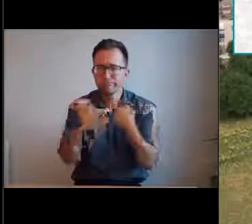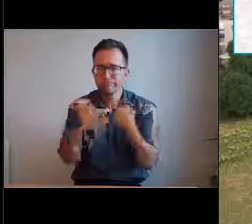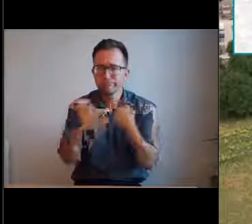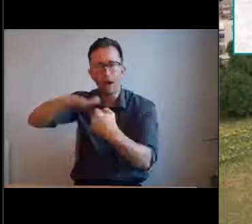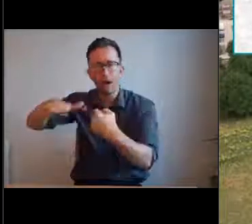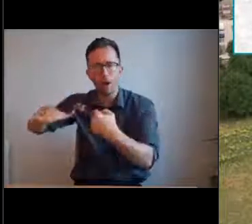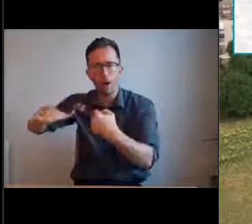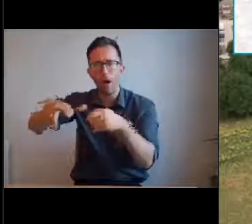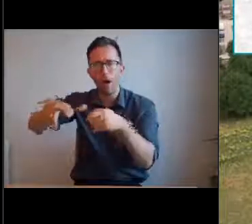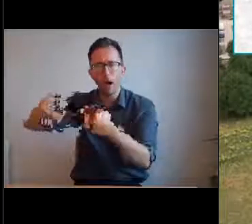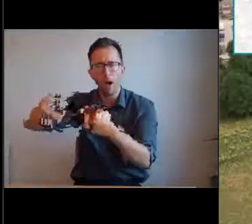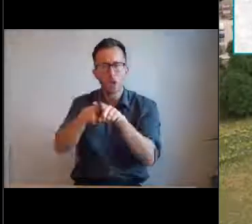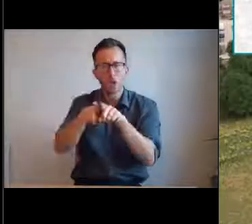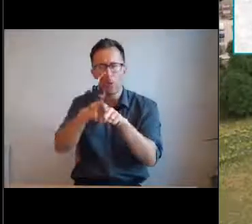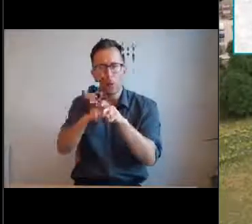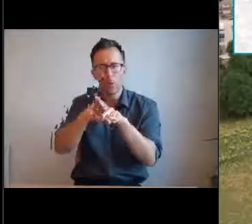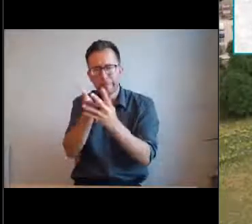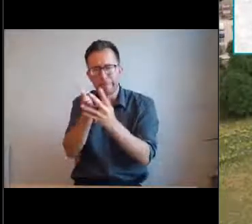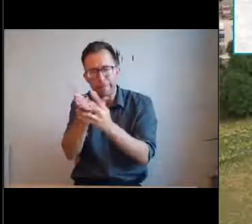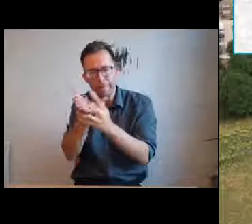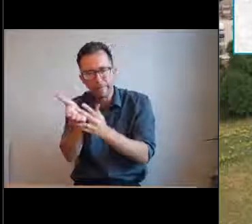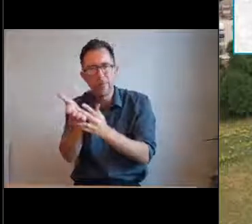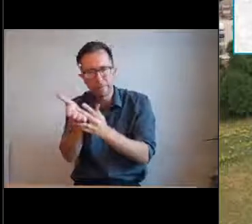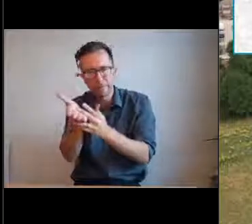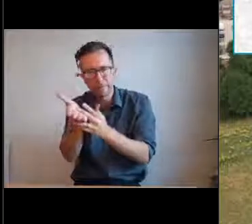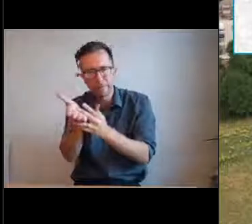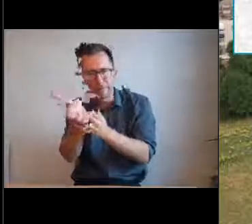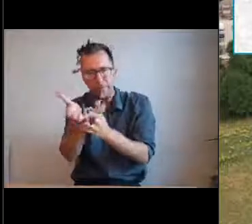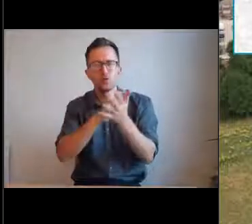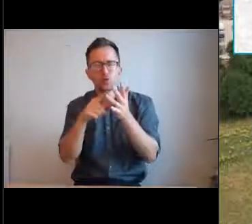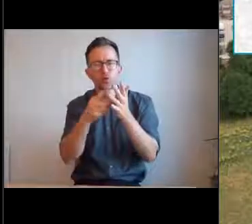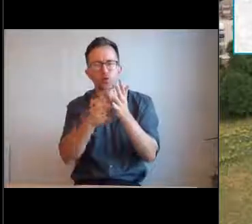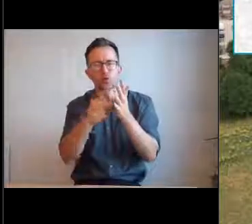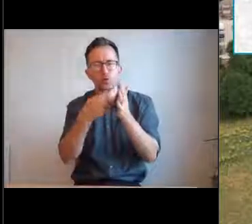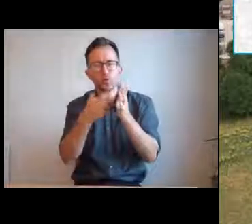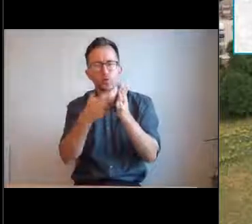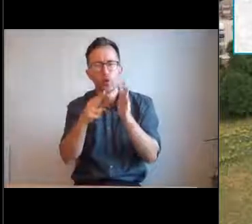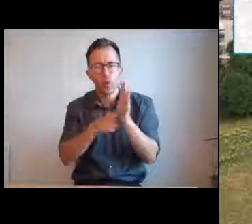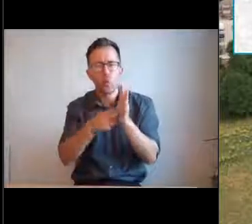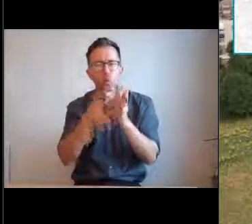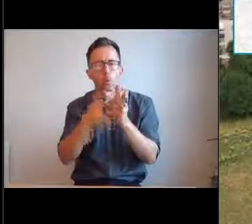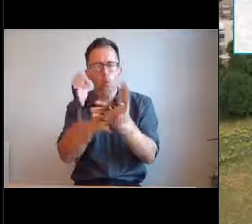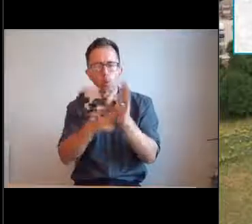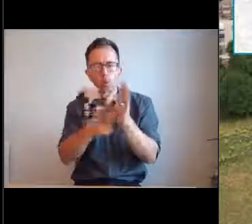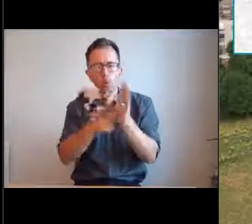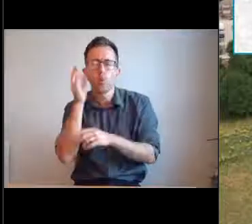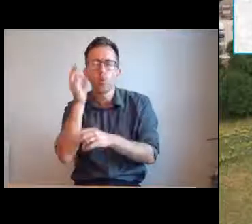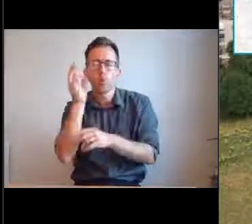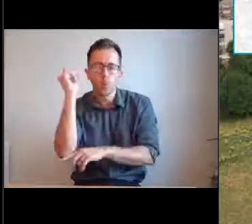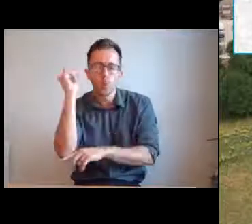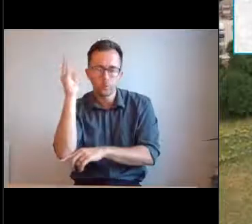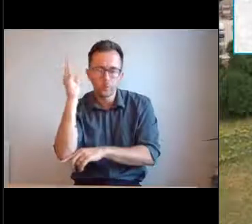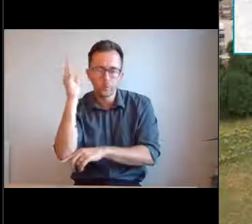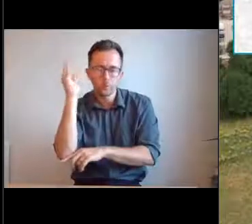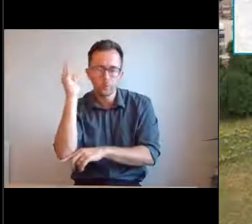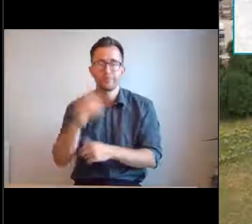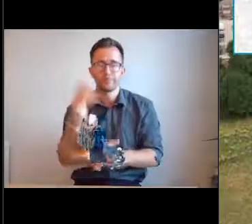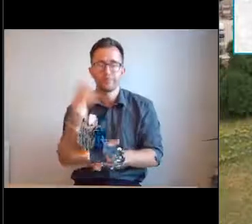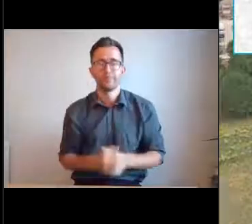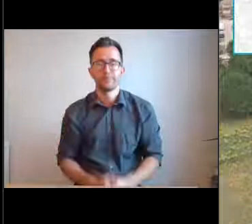new paths remain as shown in our proposals at supplementary consultation, which you'll see in the subsequent slide.